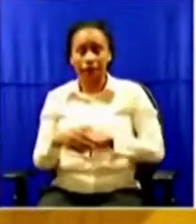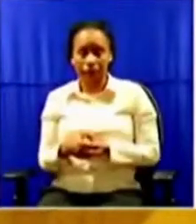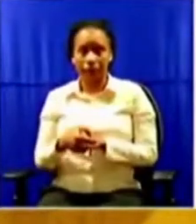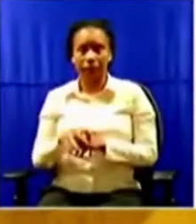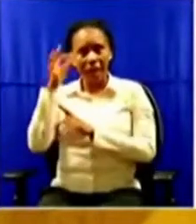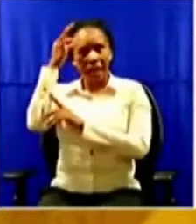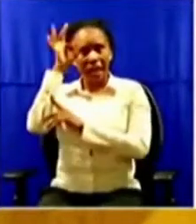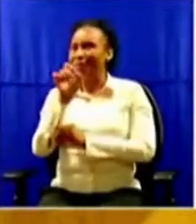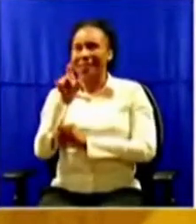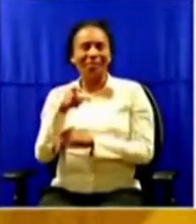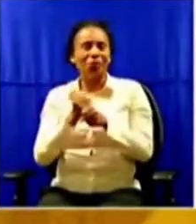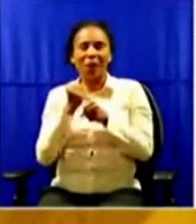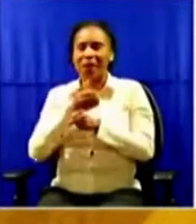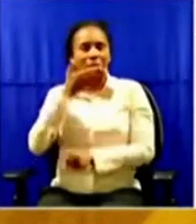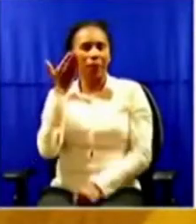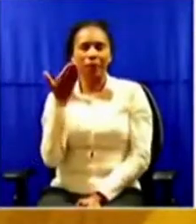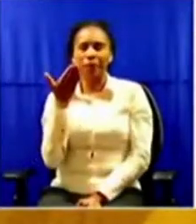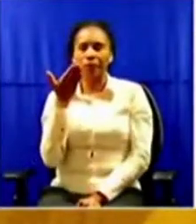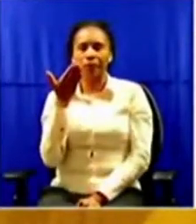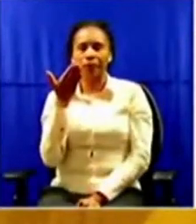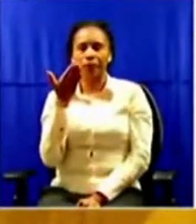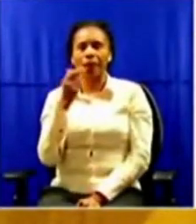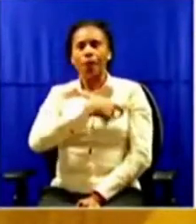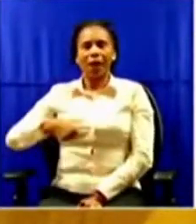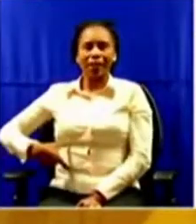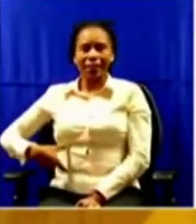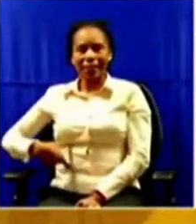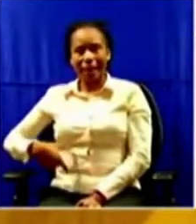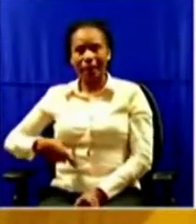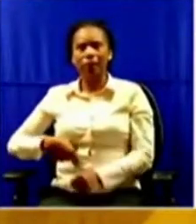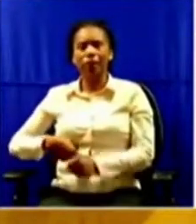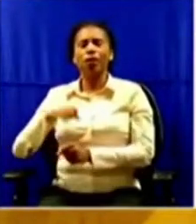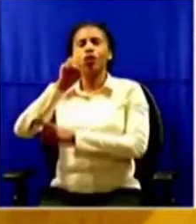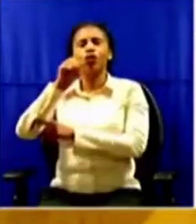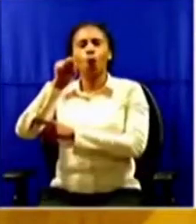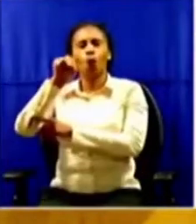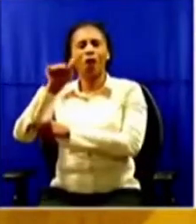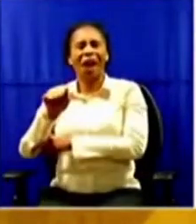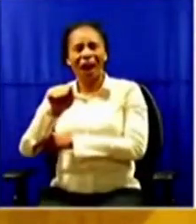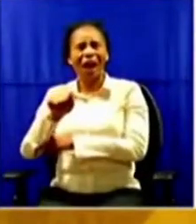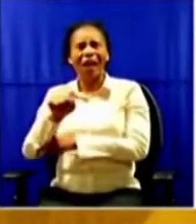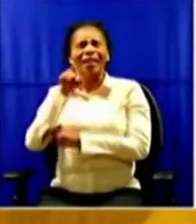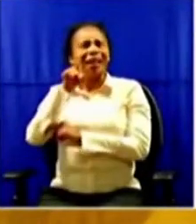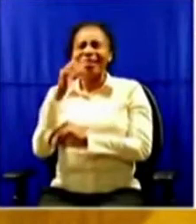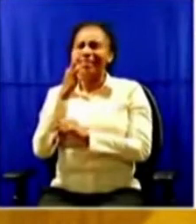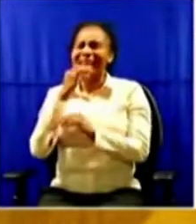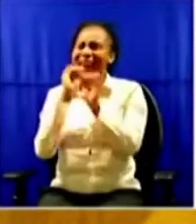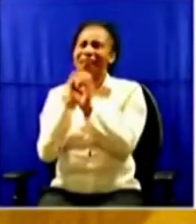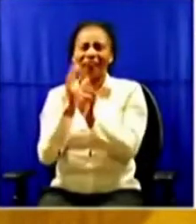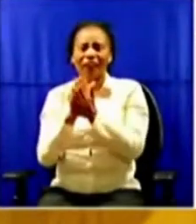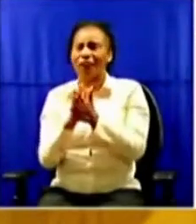isn't working. The President's State of the Nation address could have been a refreshing moment of honesty about what has gone